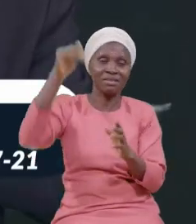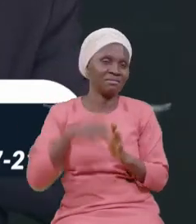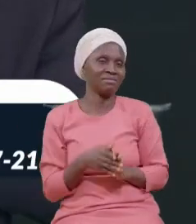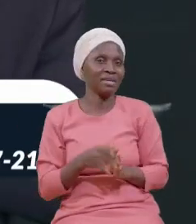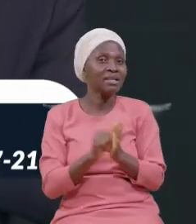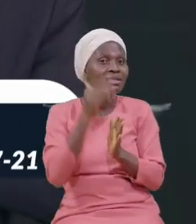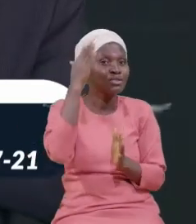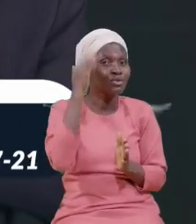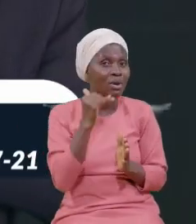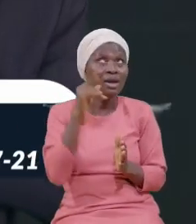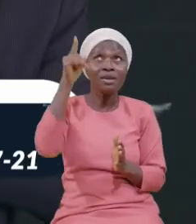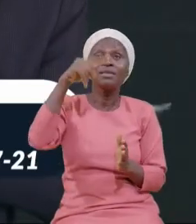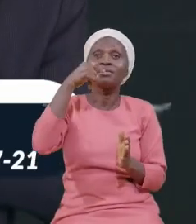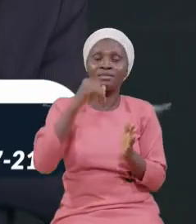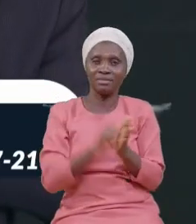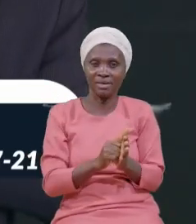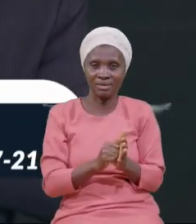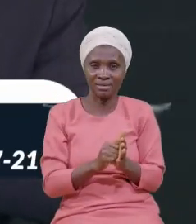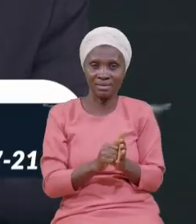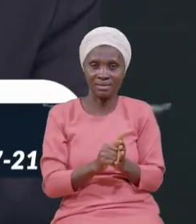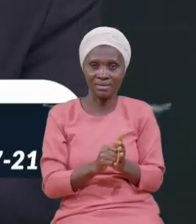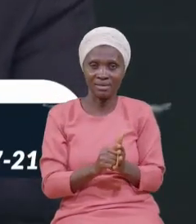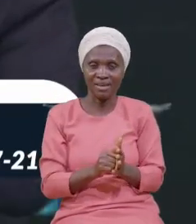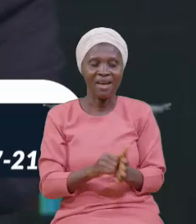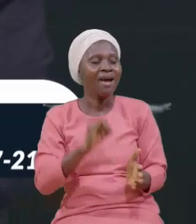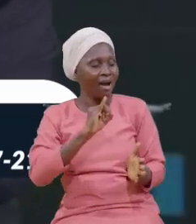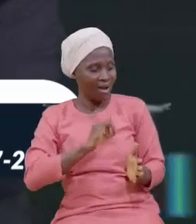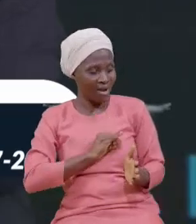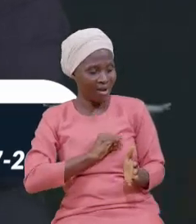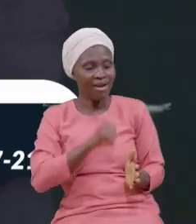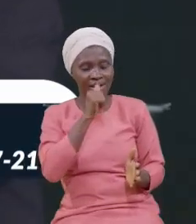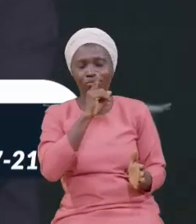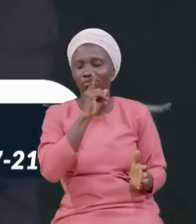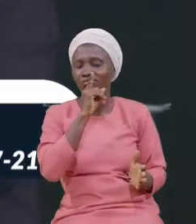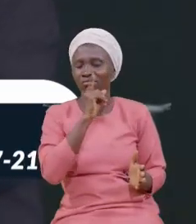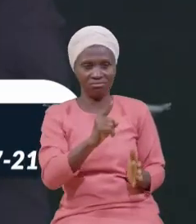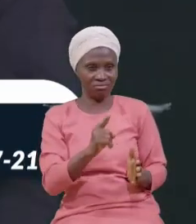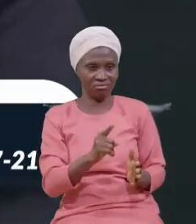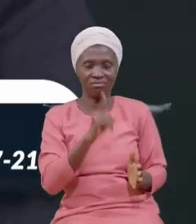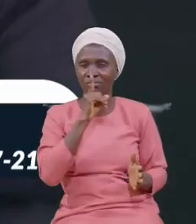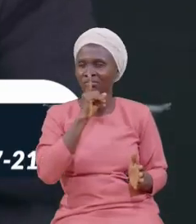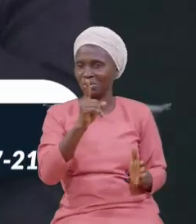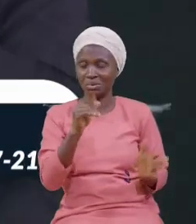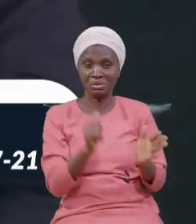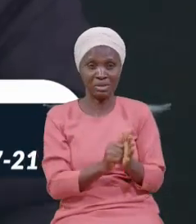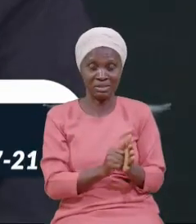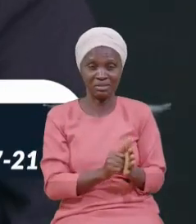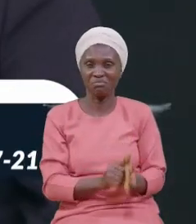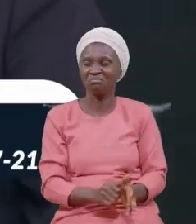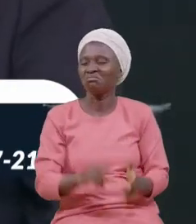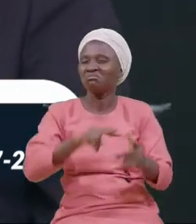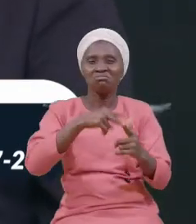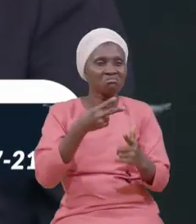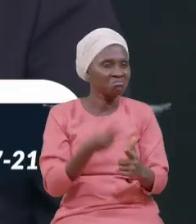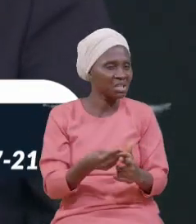it says, I am persuaded that neither death nor life, nor